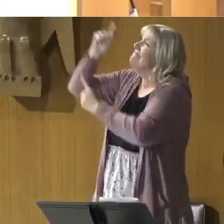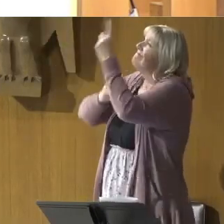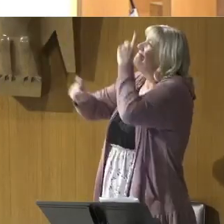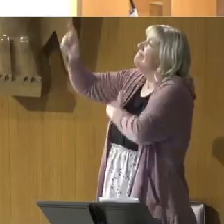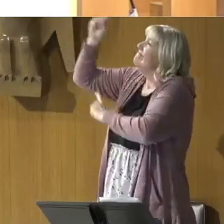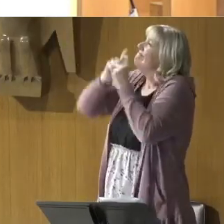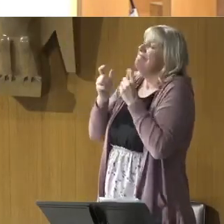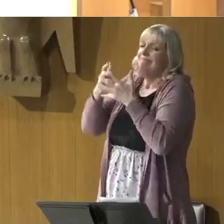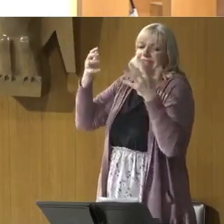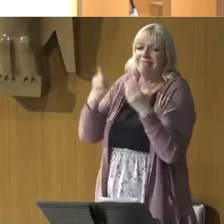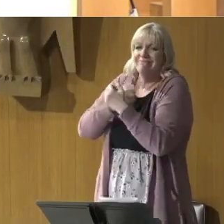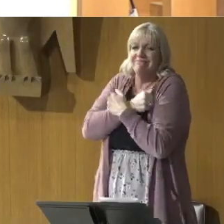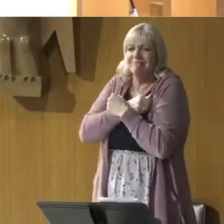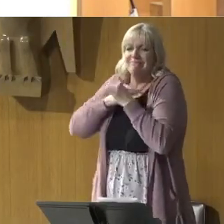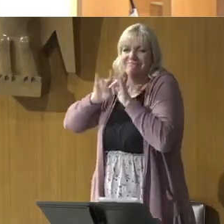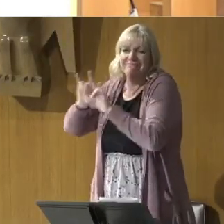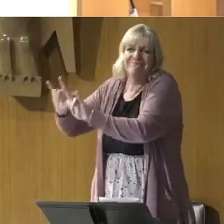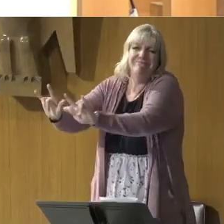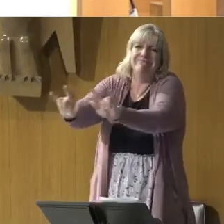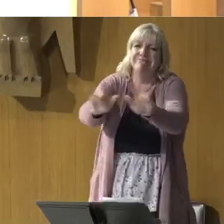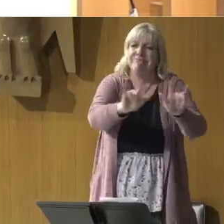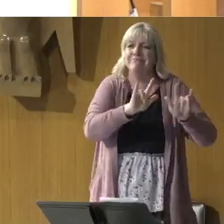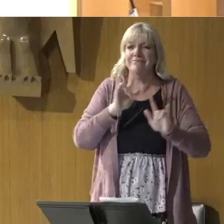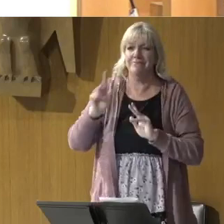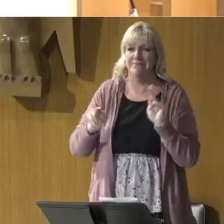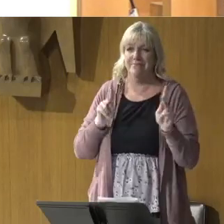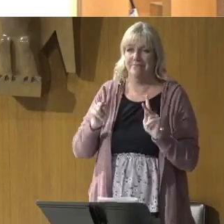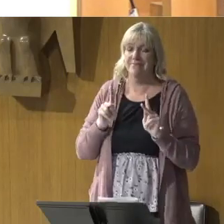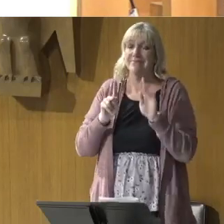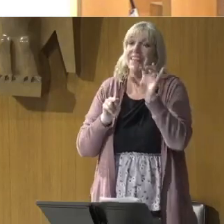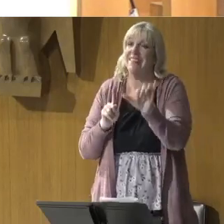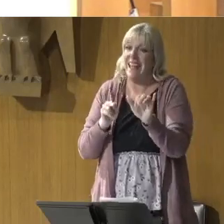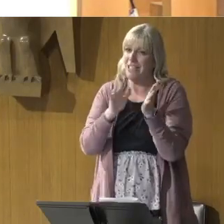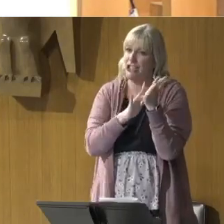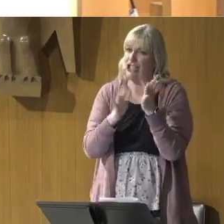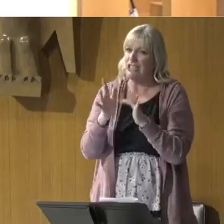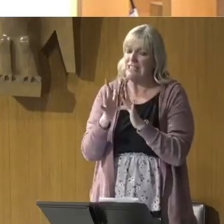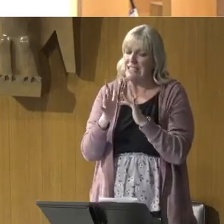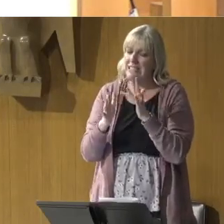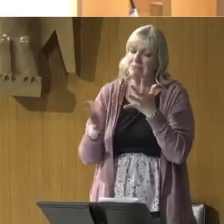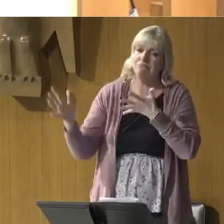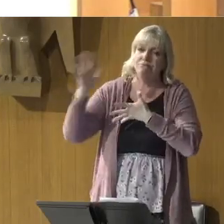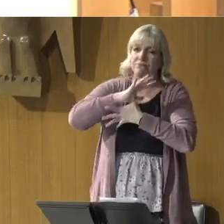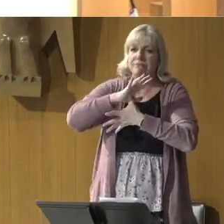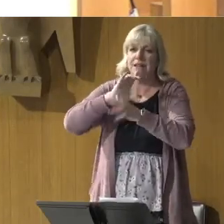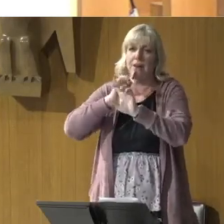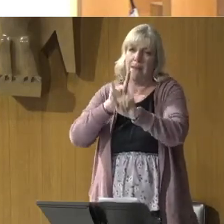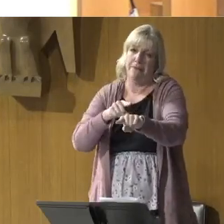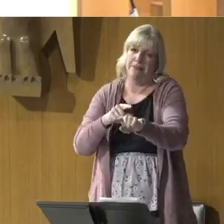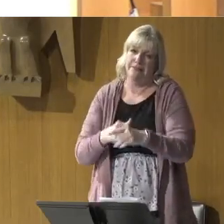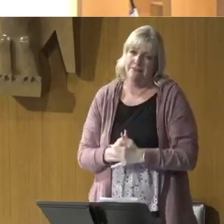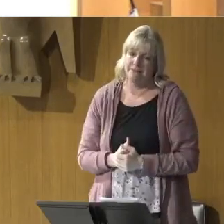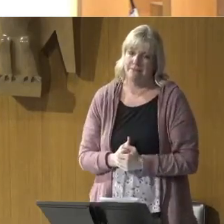ever imagine loving. this is Jesus' great commandment for us.